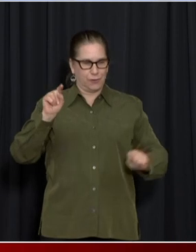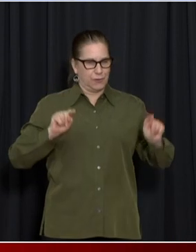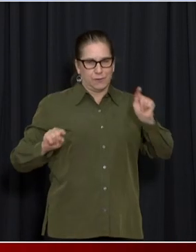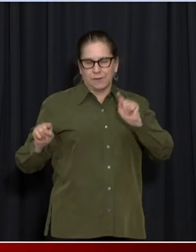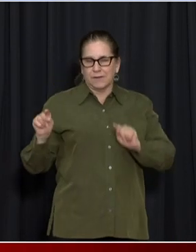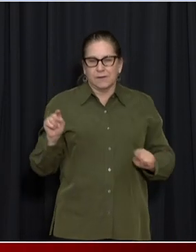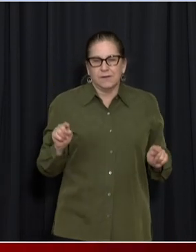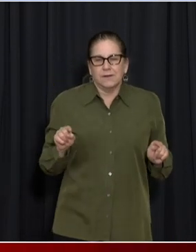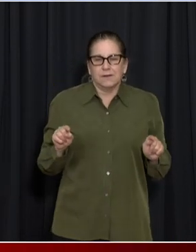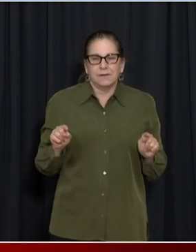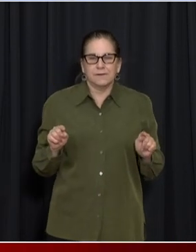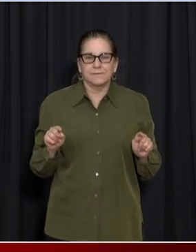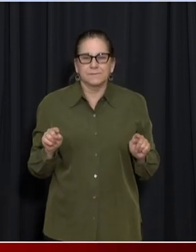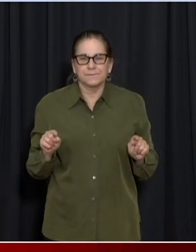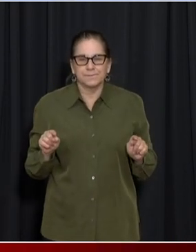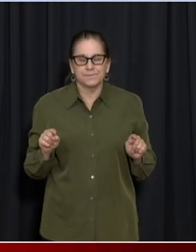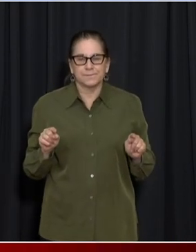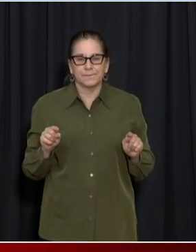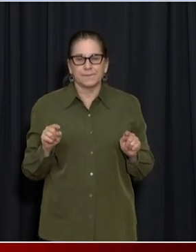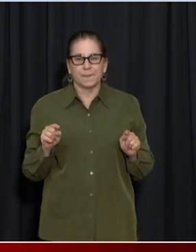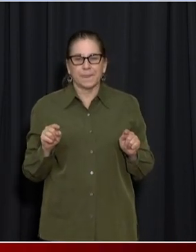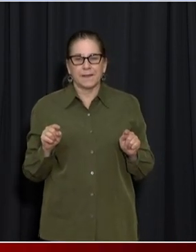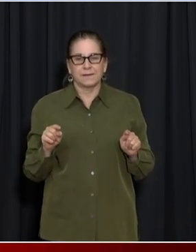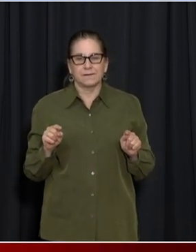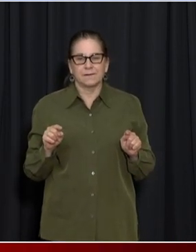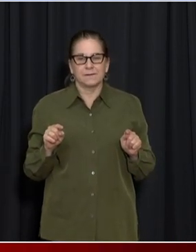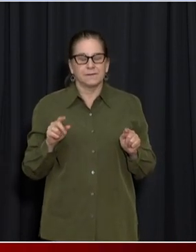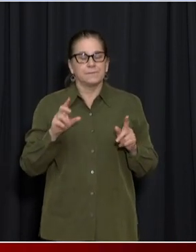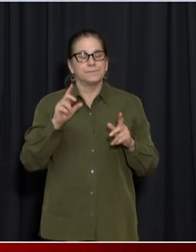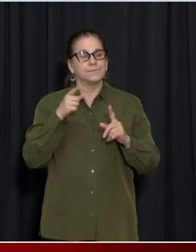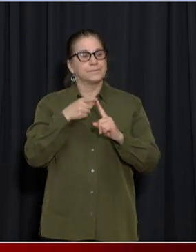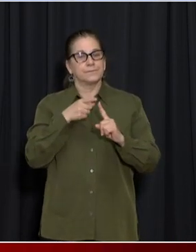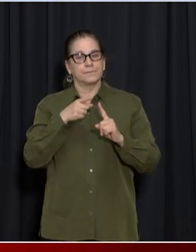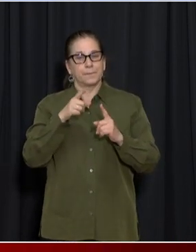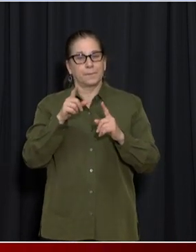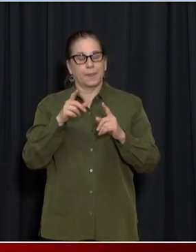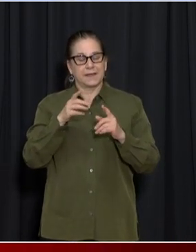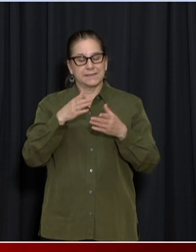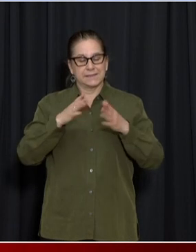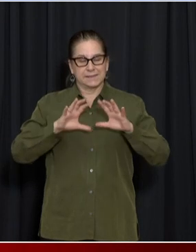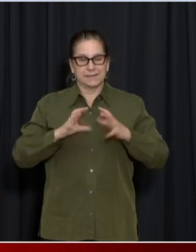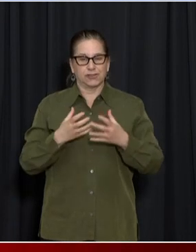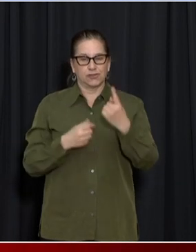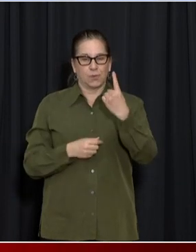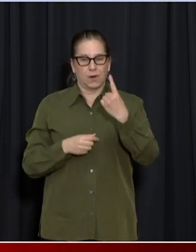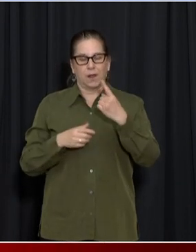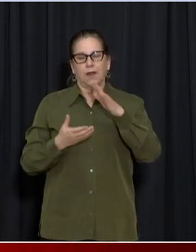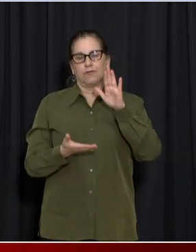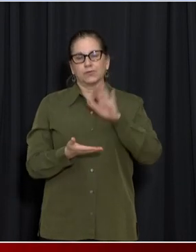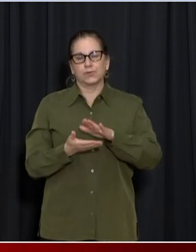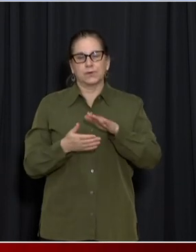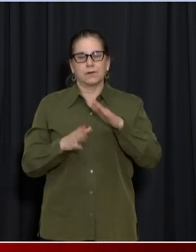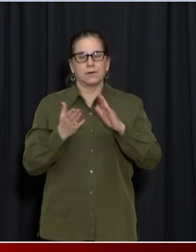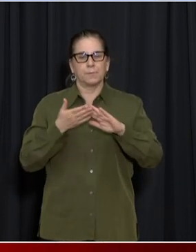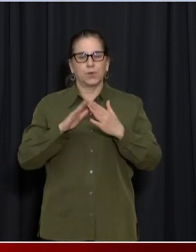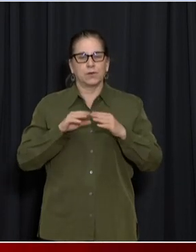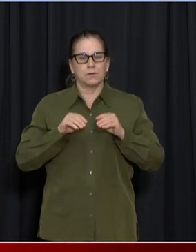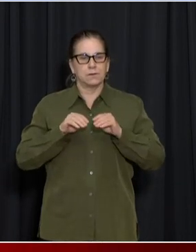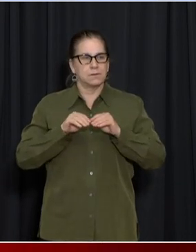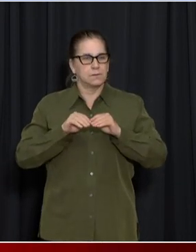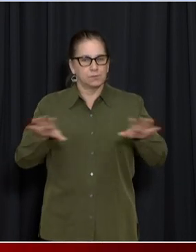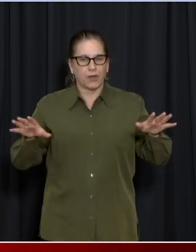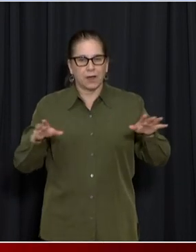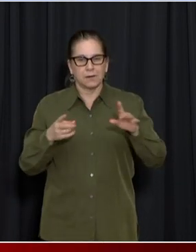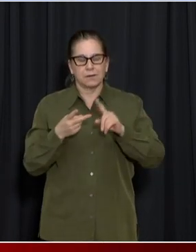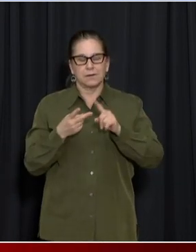spread, allowing for key low-risk activities with strong safeguards to resume for